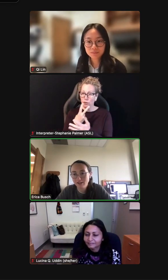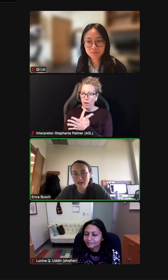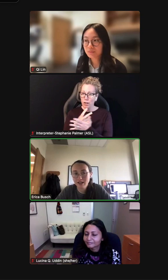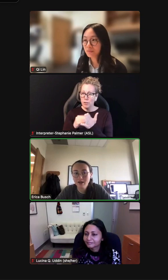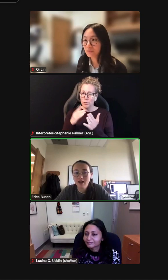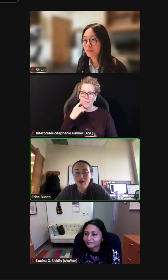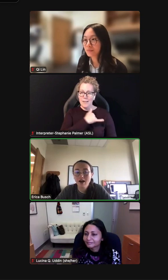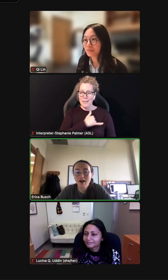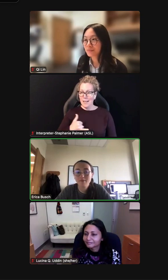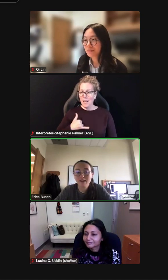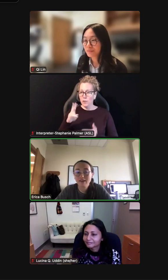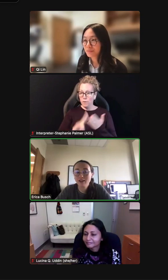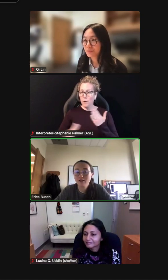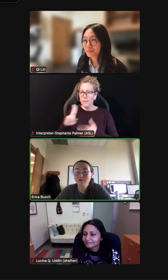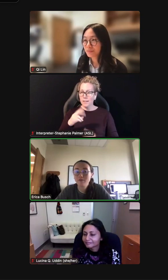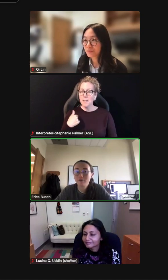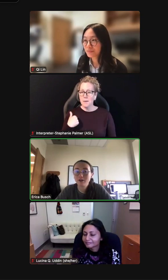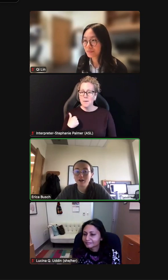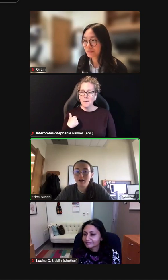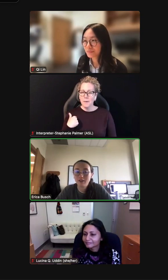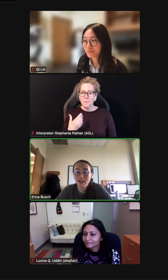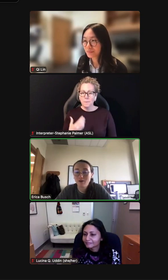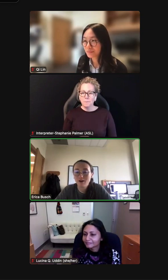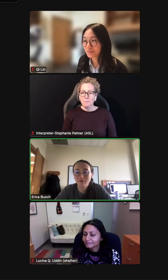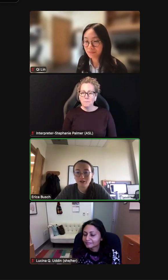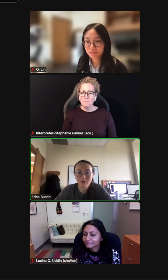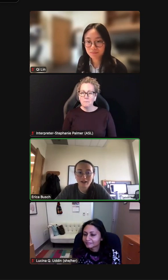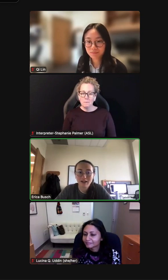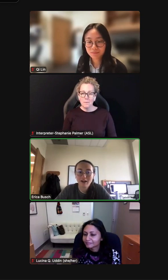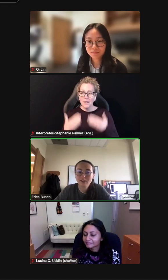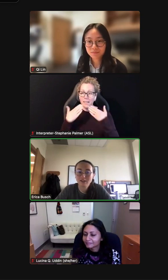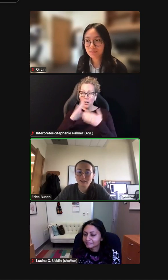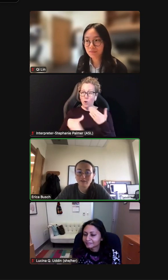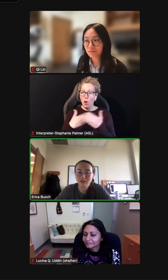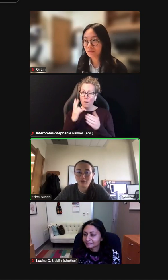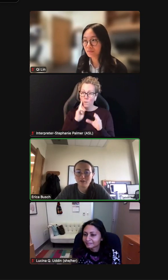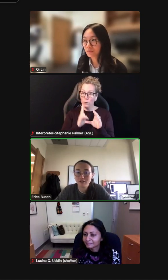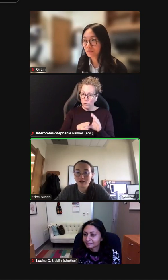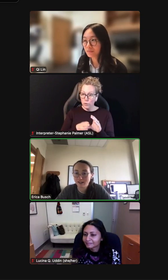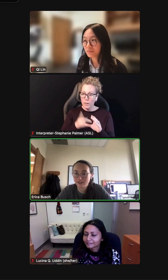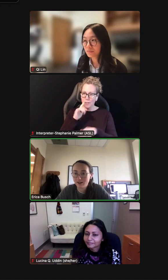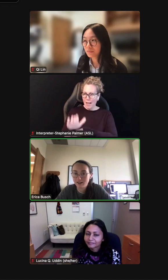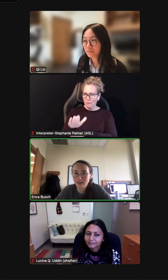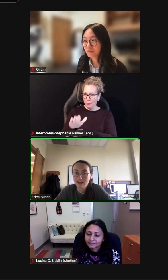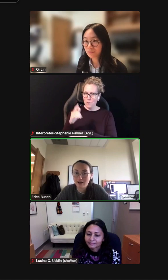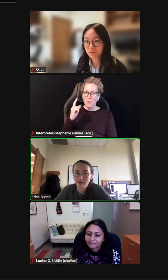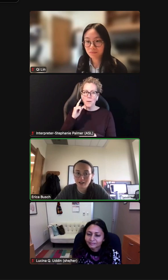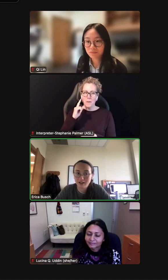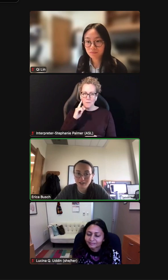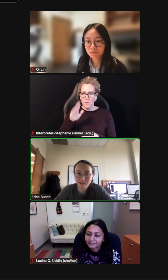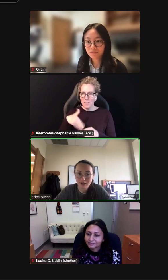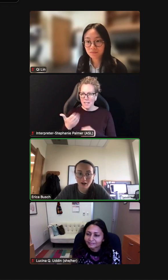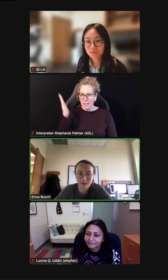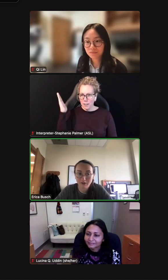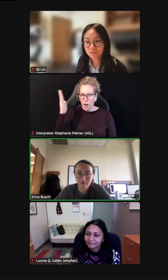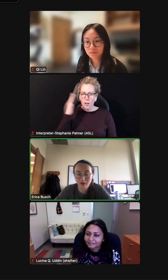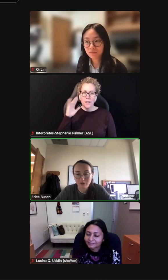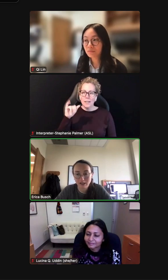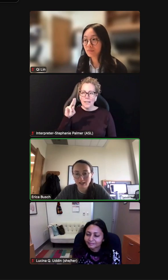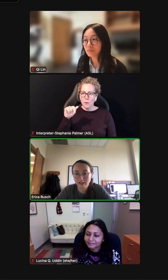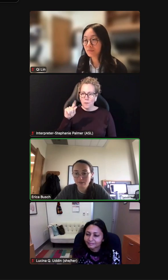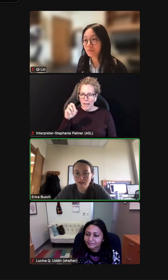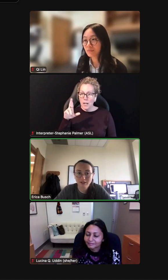Yale University. And thank you all for joining us this afternoon for the next talk in the Innovators in